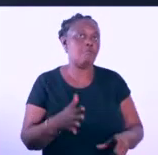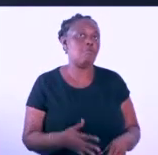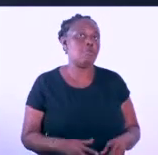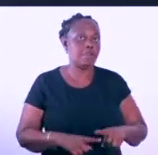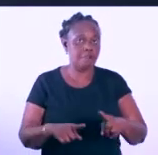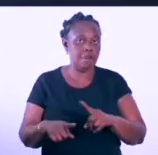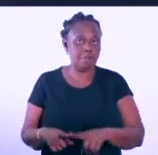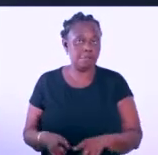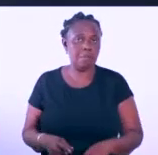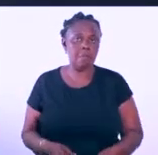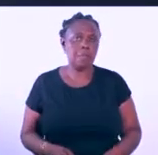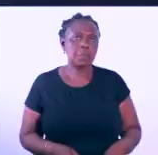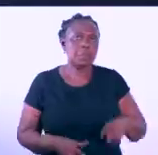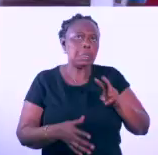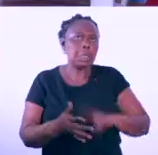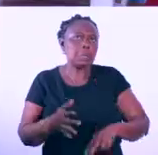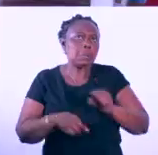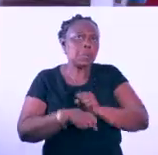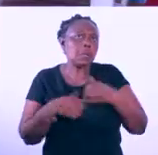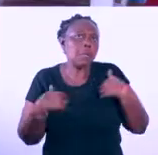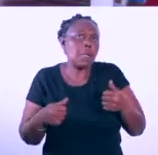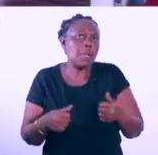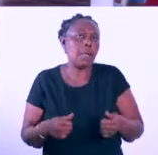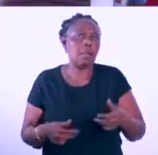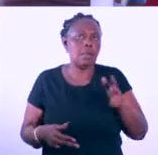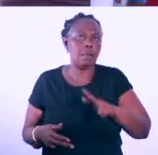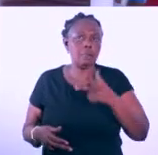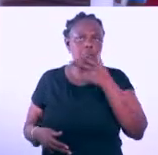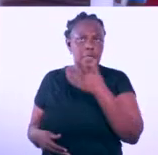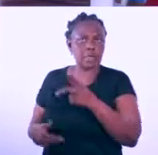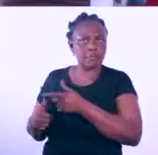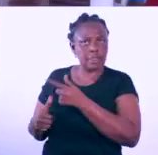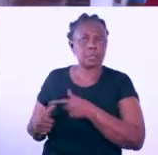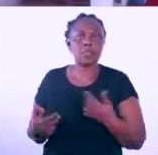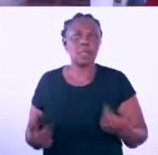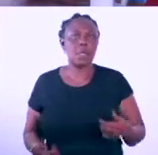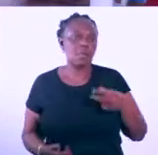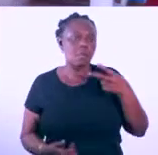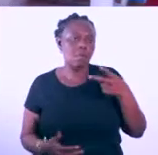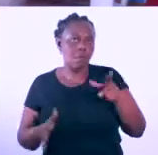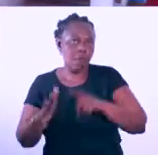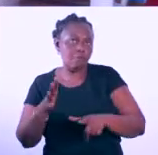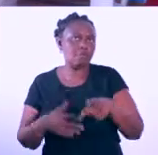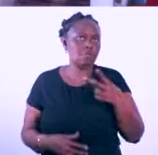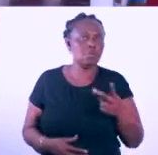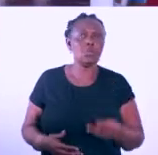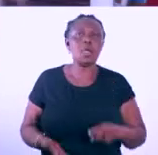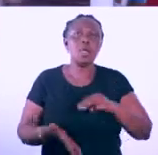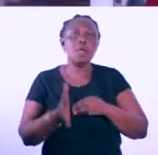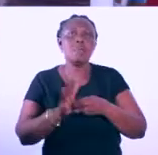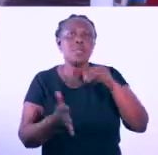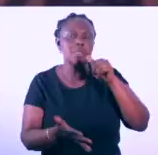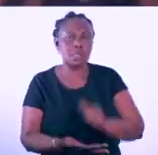take you through her assessment. Thank you, Eric. Now this means that